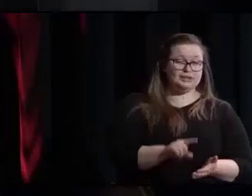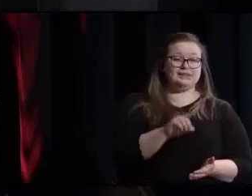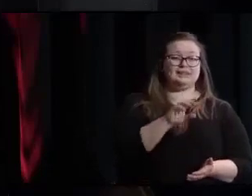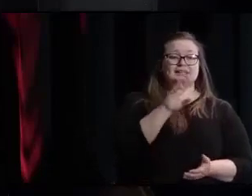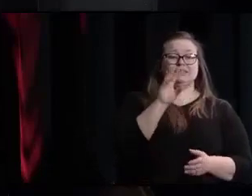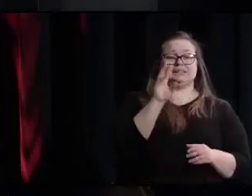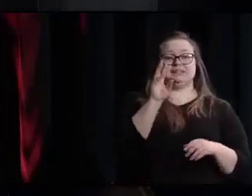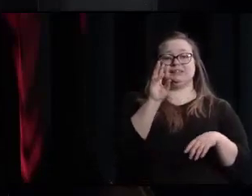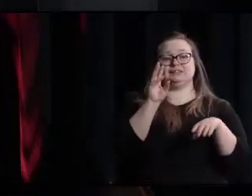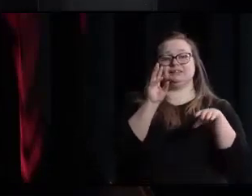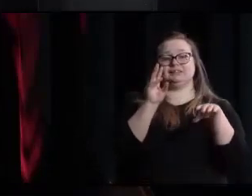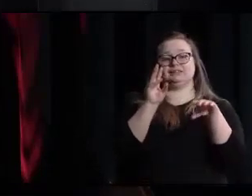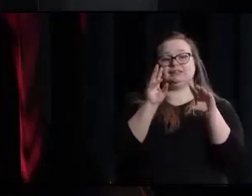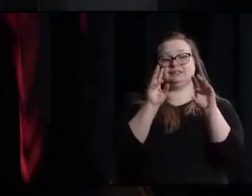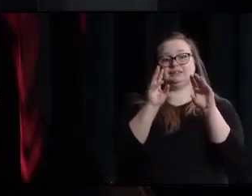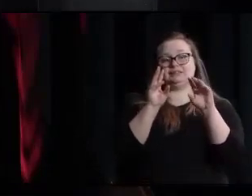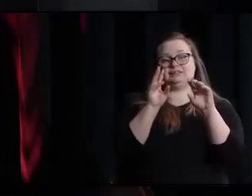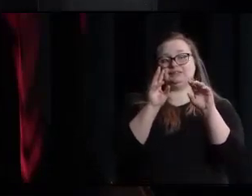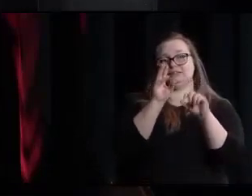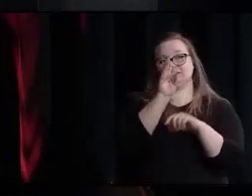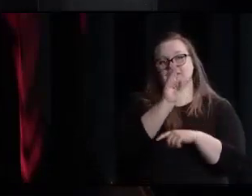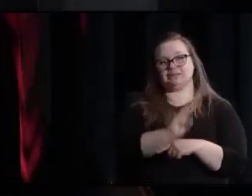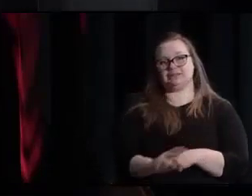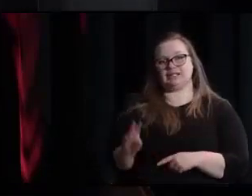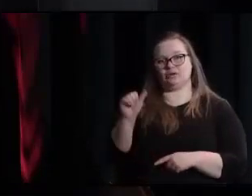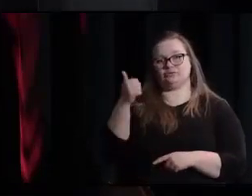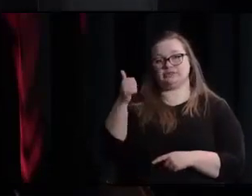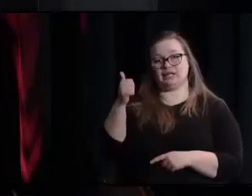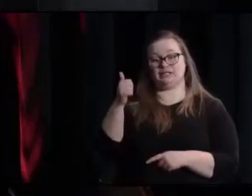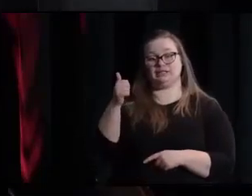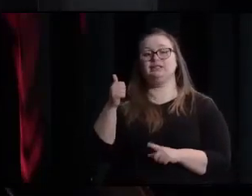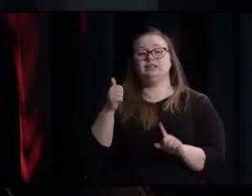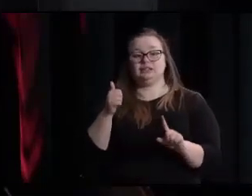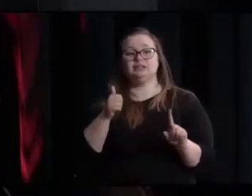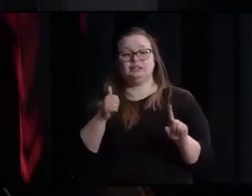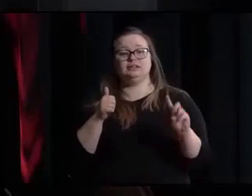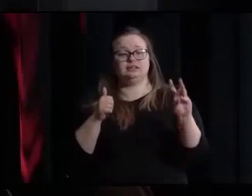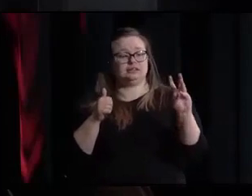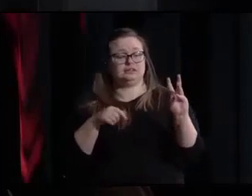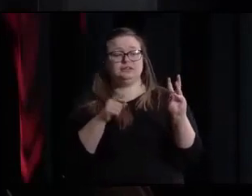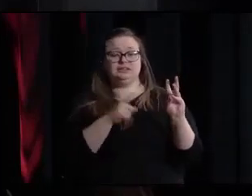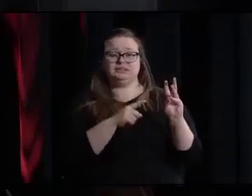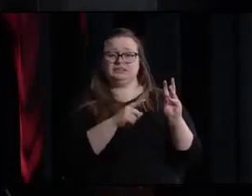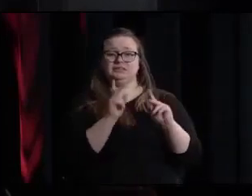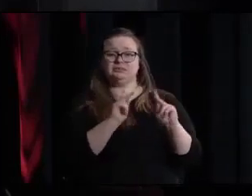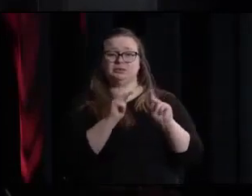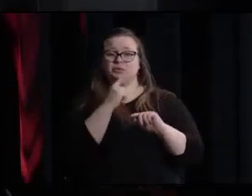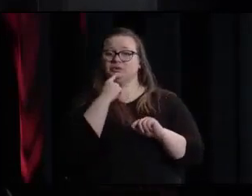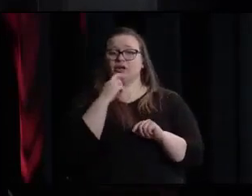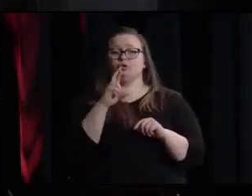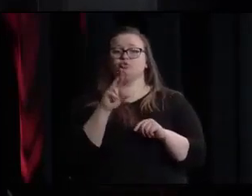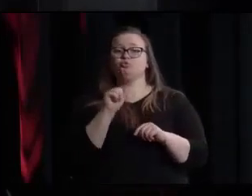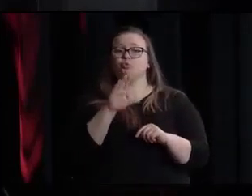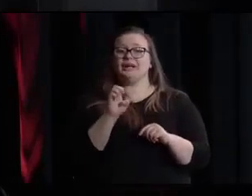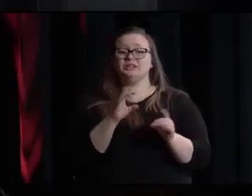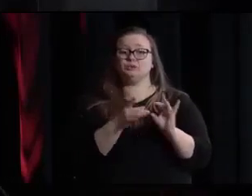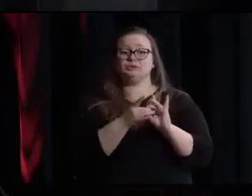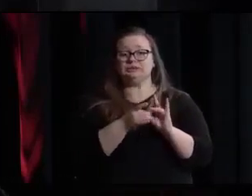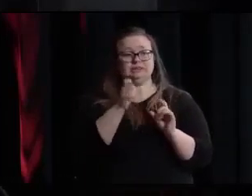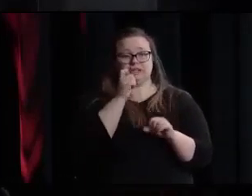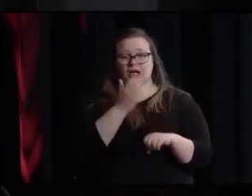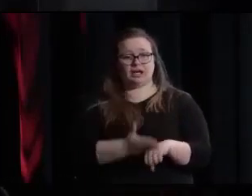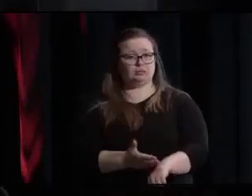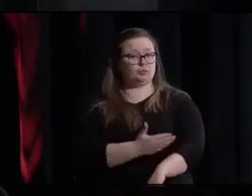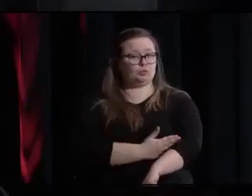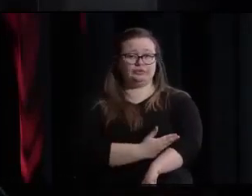people in this country say that race relations have not gotten better in this country.